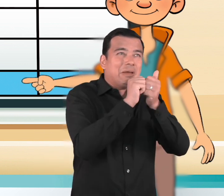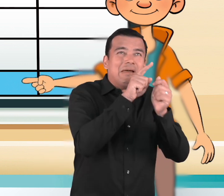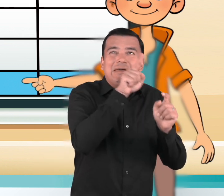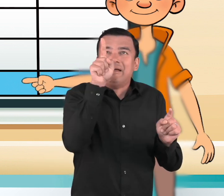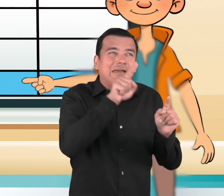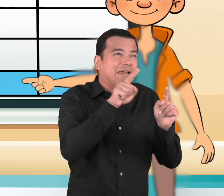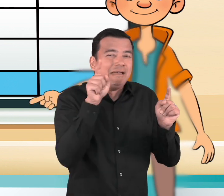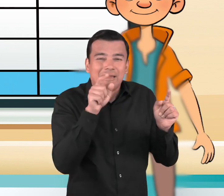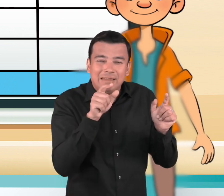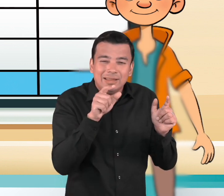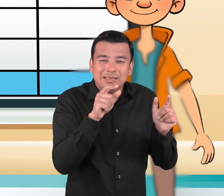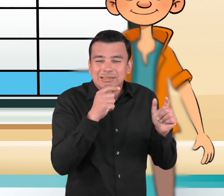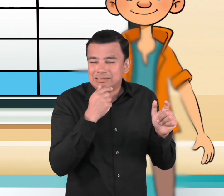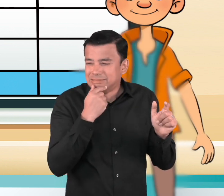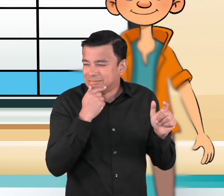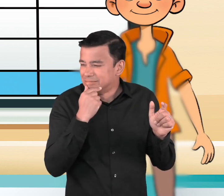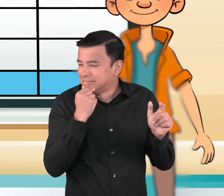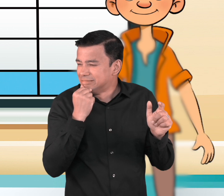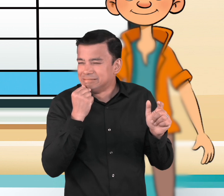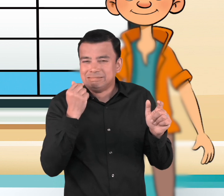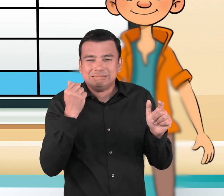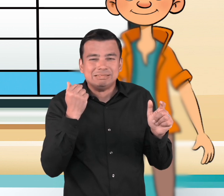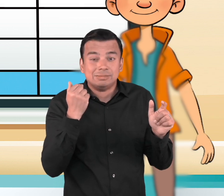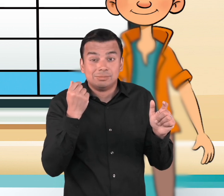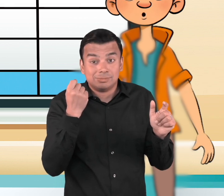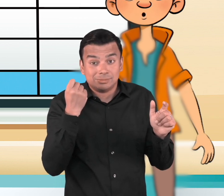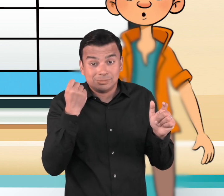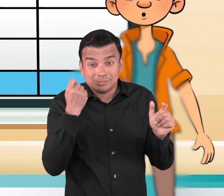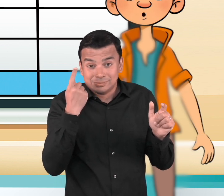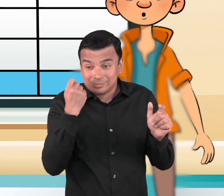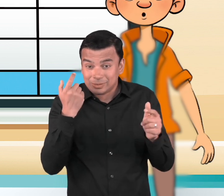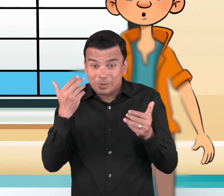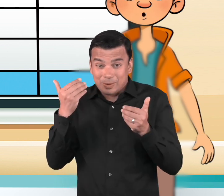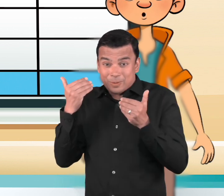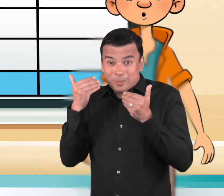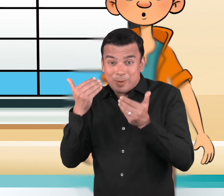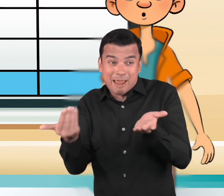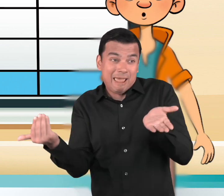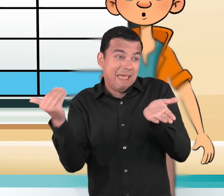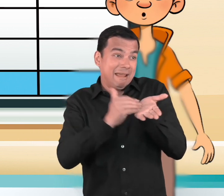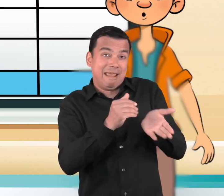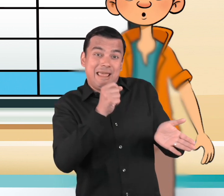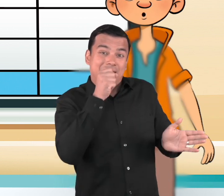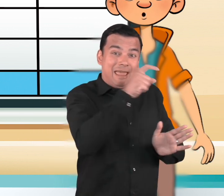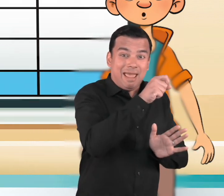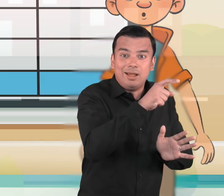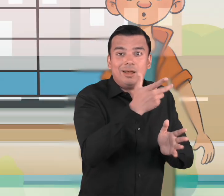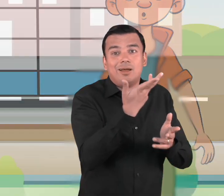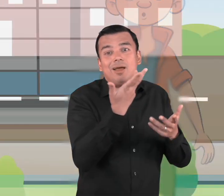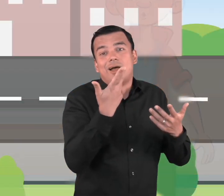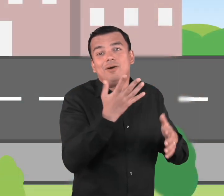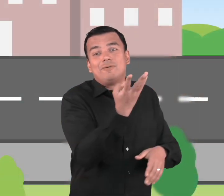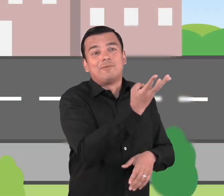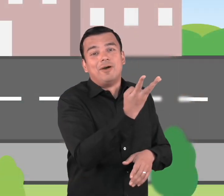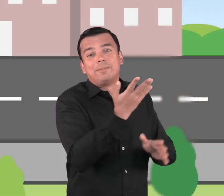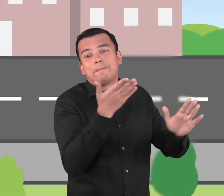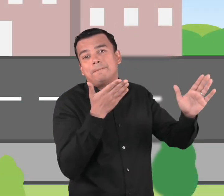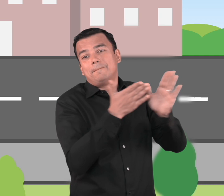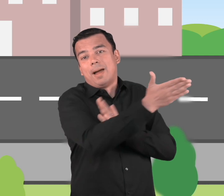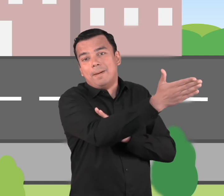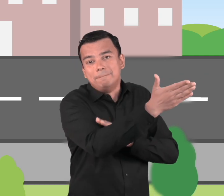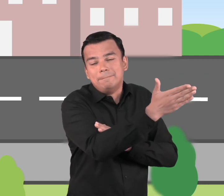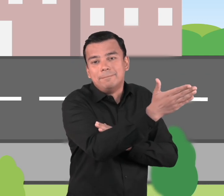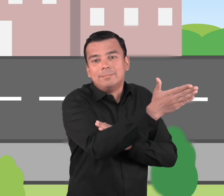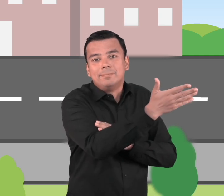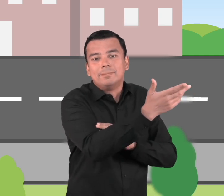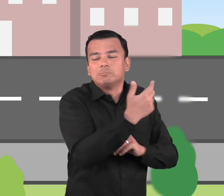Lisa, and Susie, like to play. The worst part? He cannot ask them again because all of them